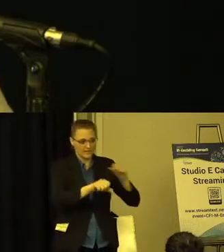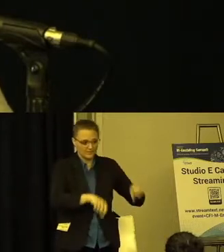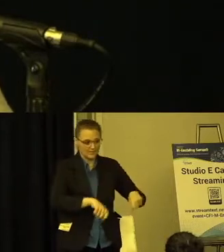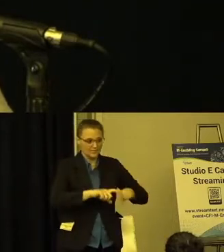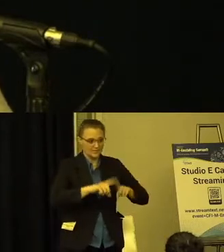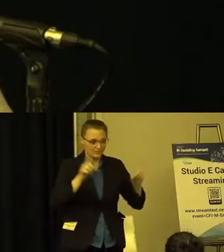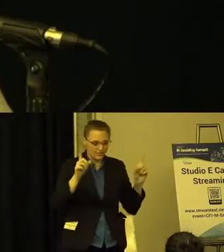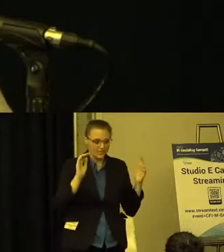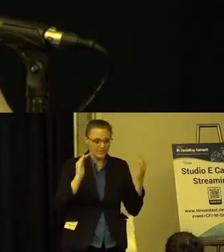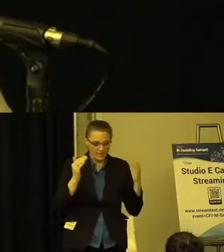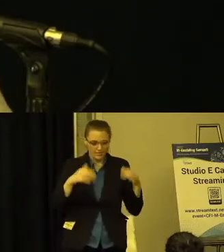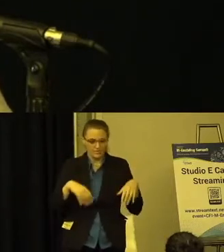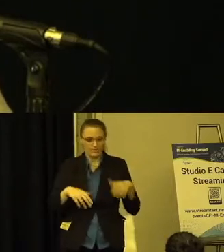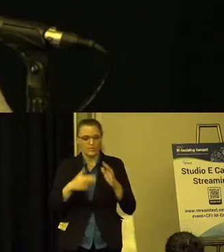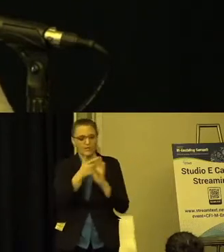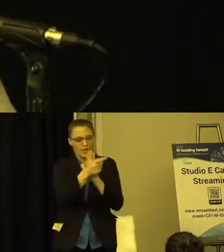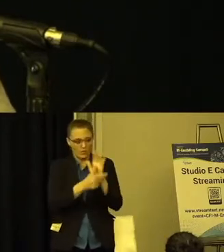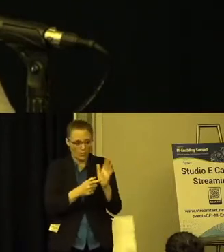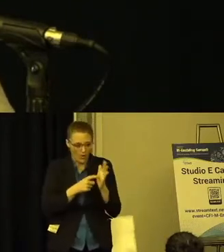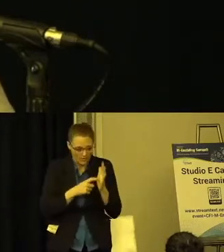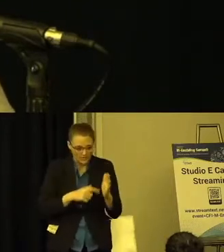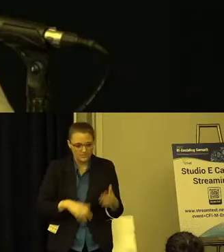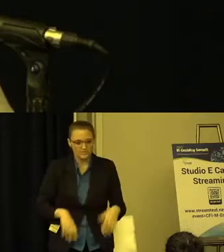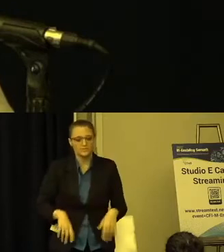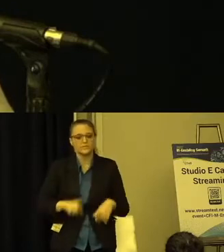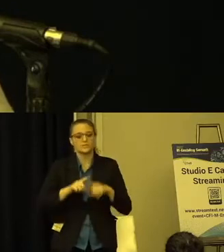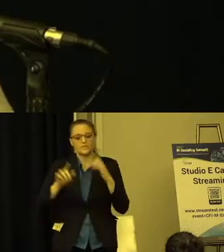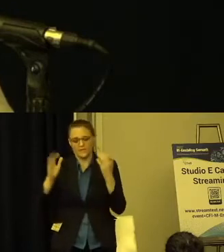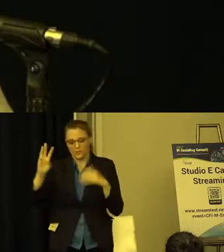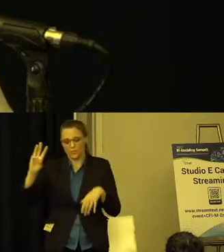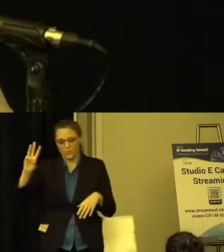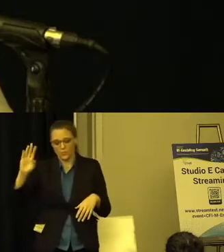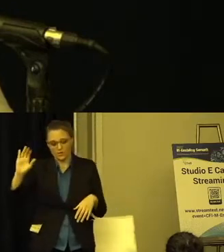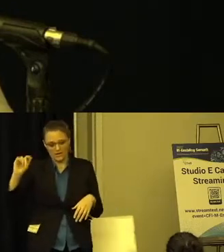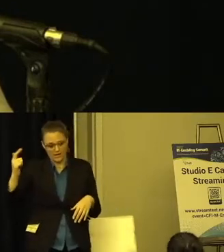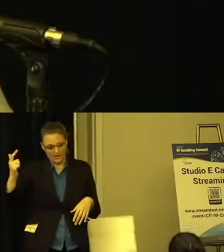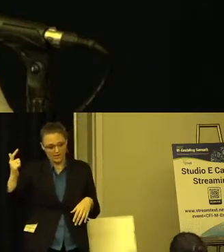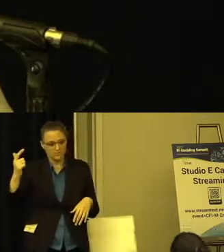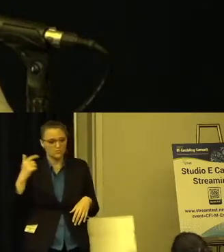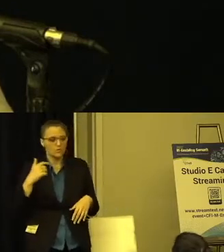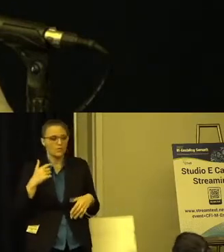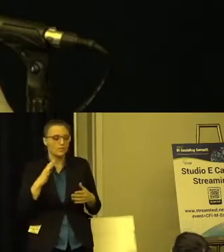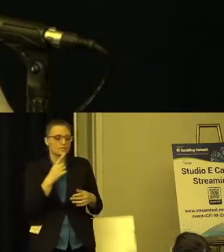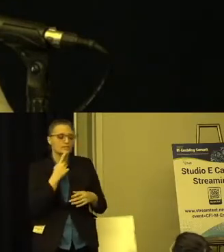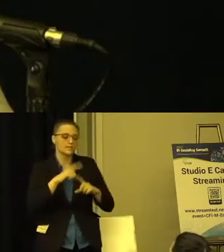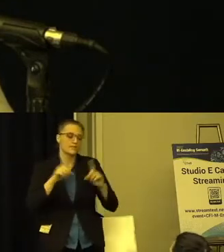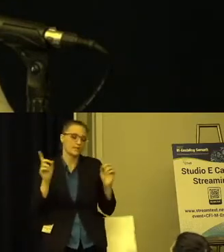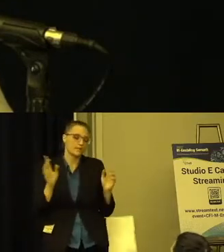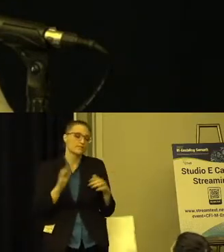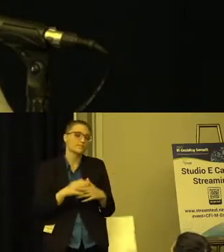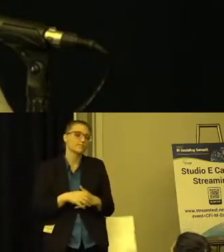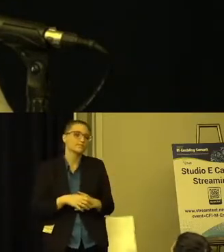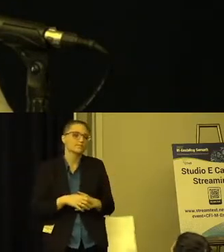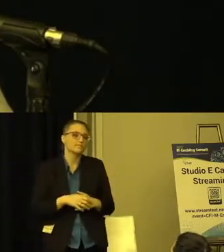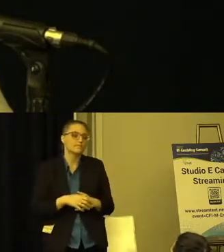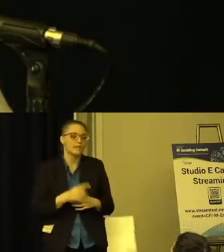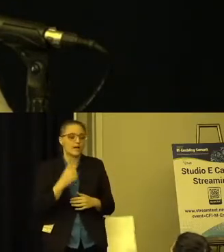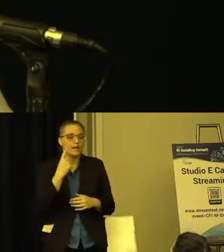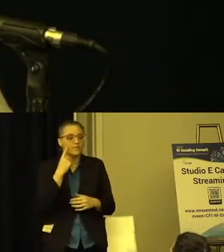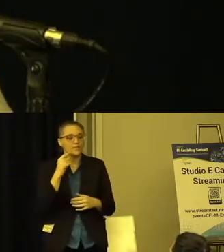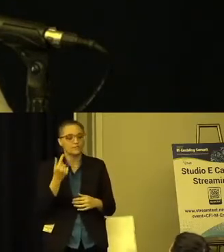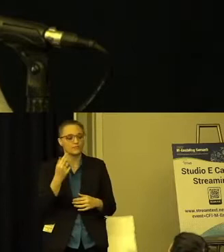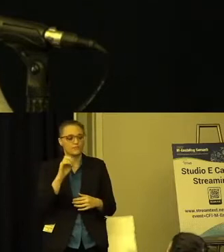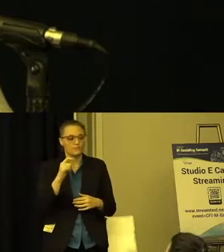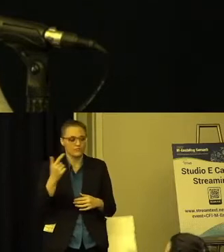thing than what a regulation requires, and very different than WCAG. And let me say it a little bit differently. I think Greg van der Heijden once